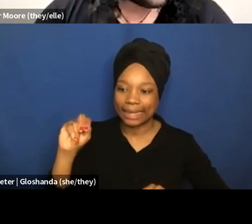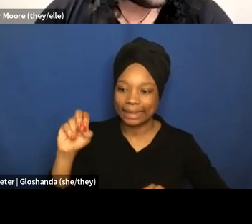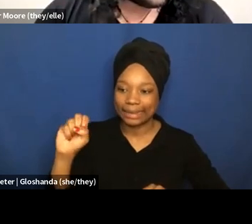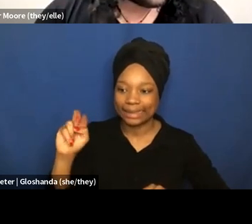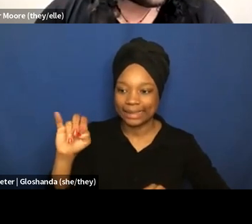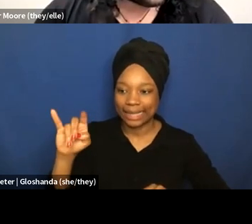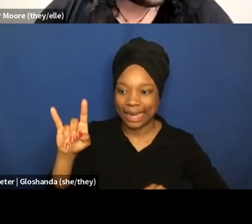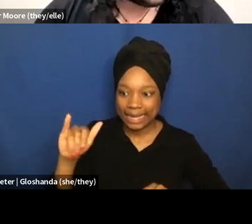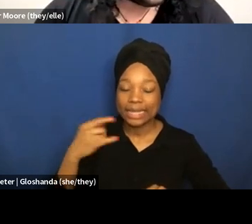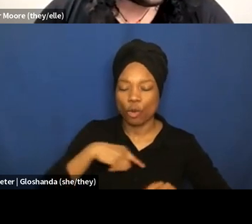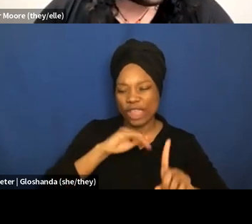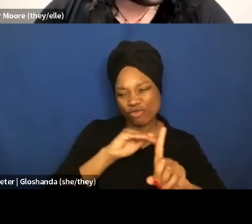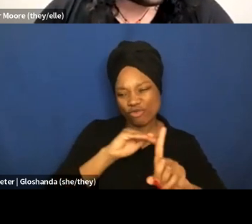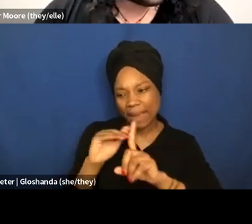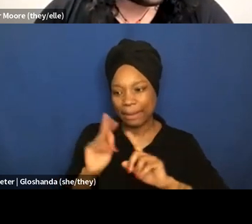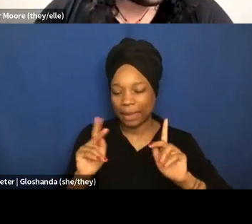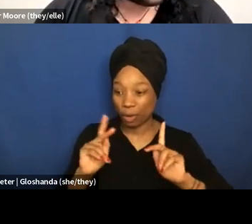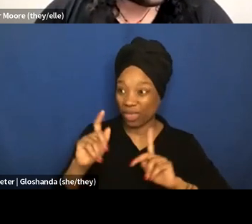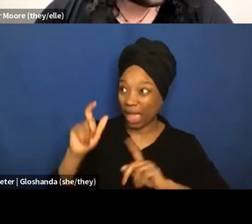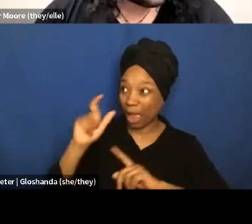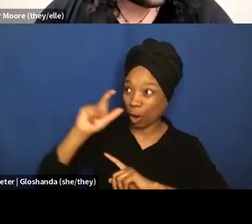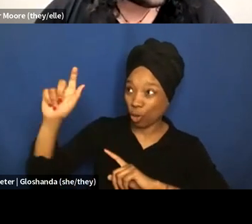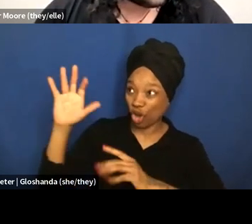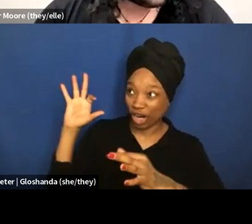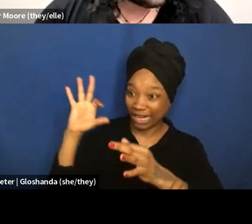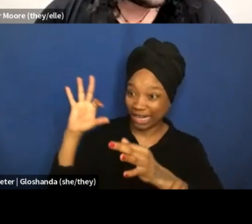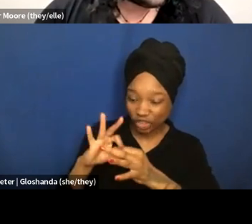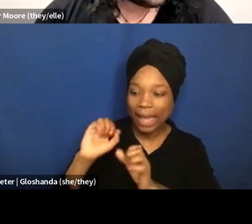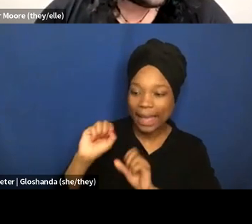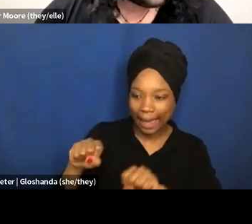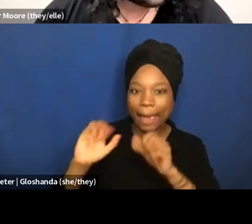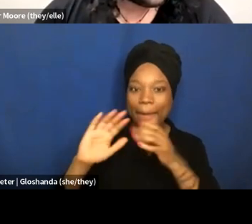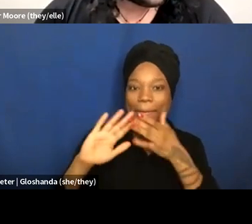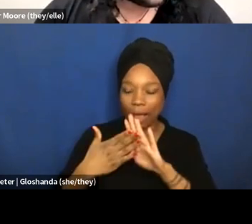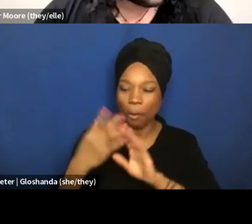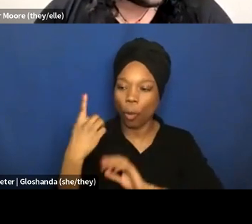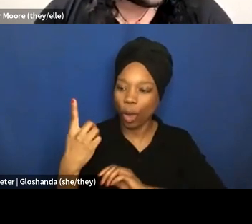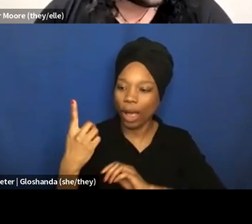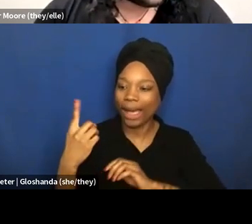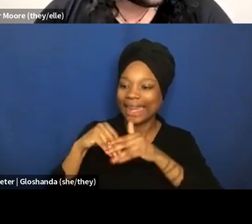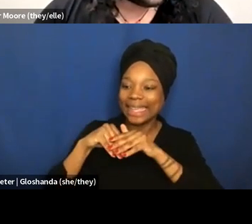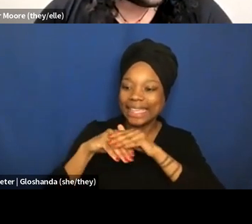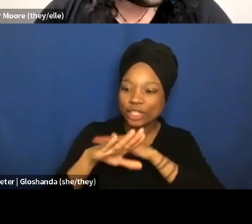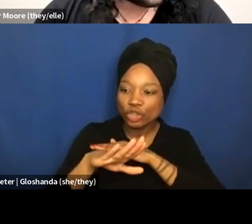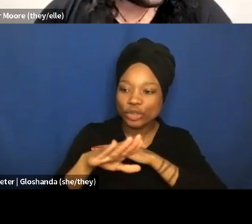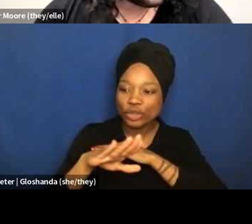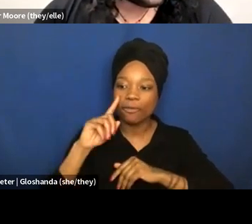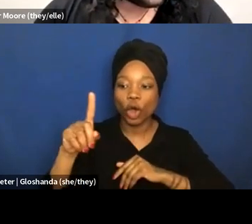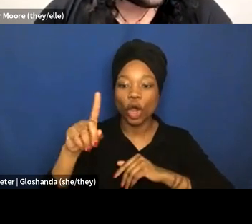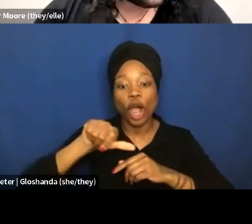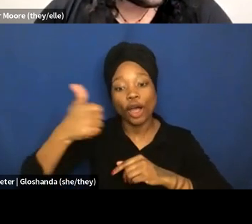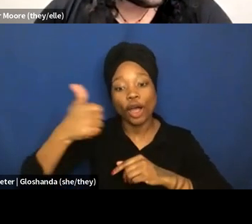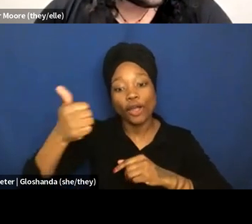lunar reconnection as one entry point into alternative modes